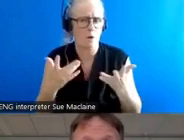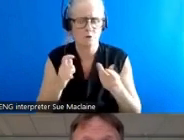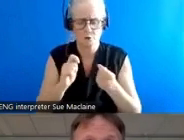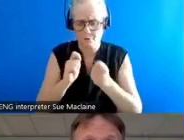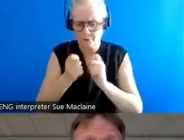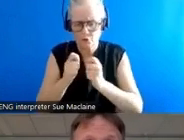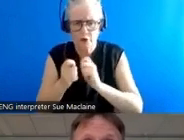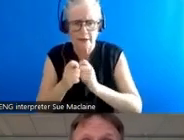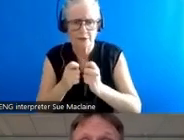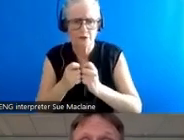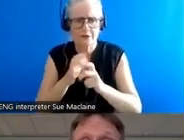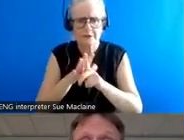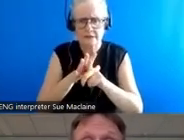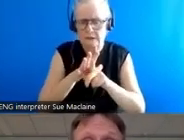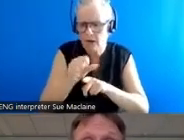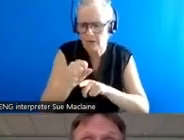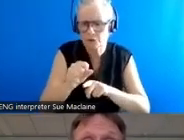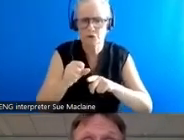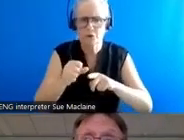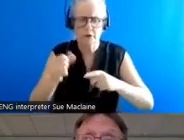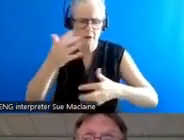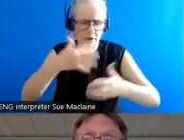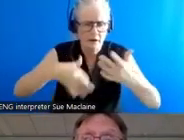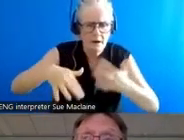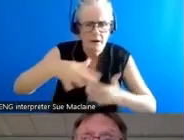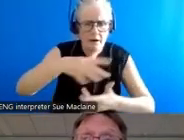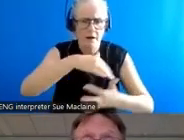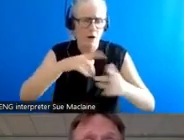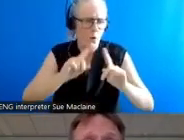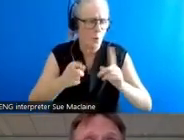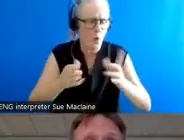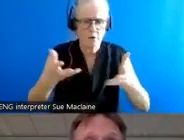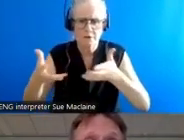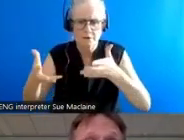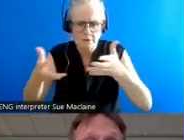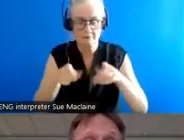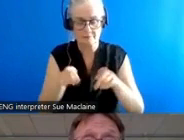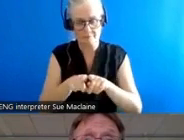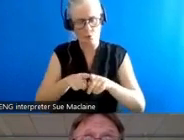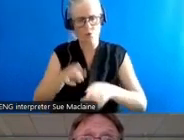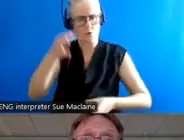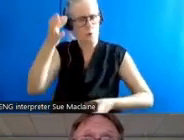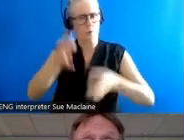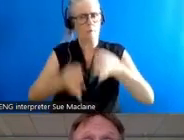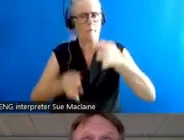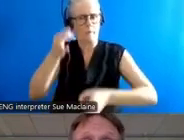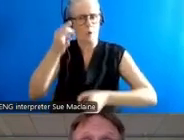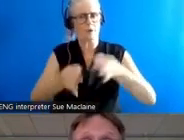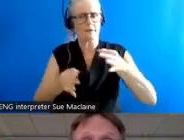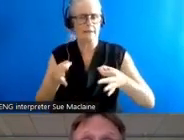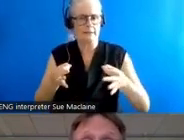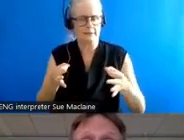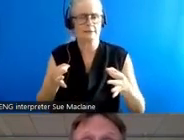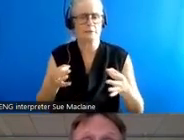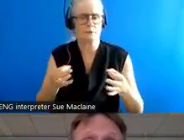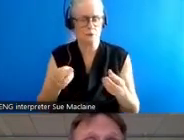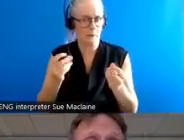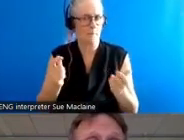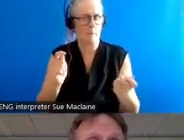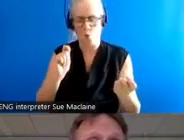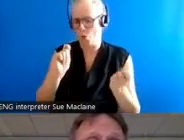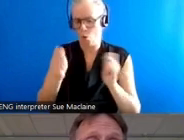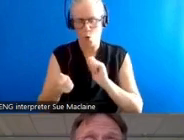But it was also a time of ferment and change in politics, and it set the tone for some of the things that we see now